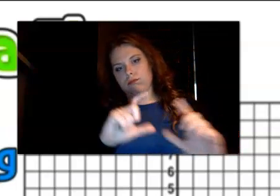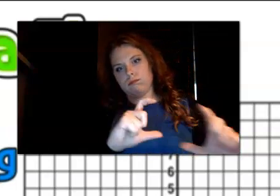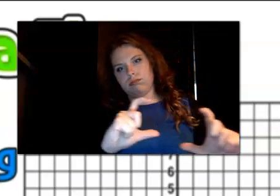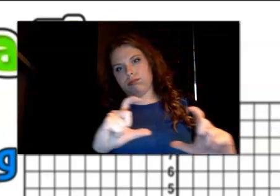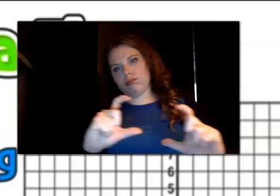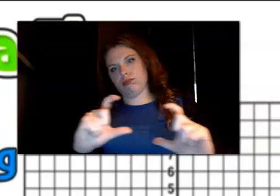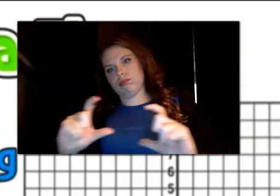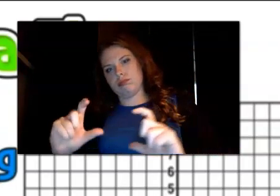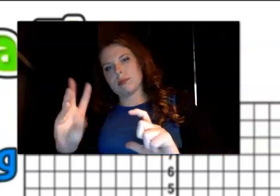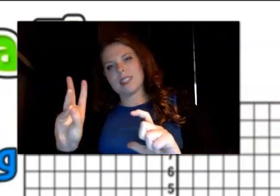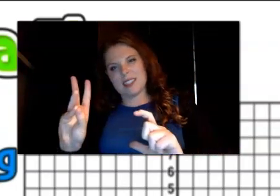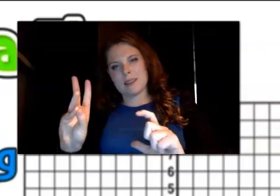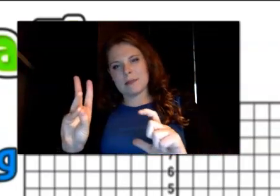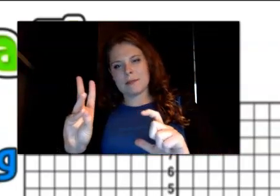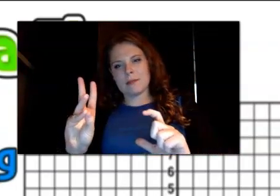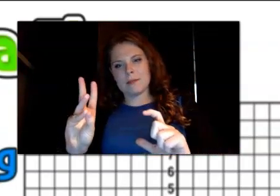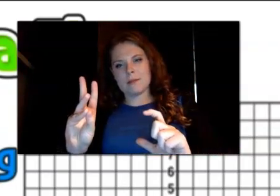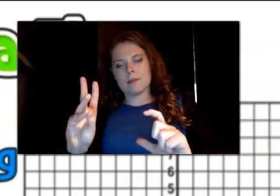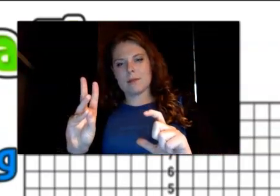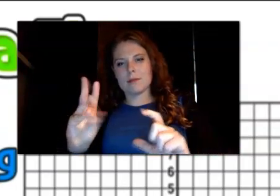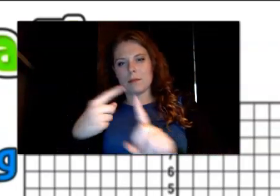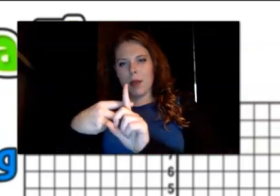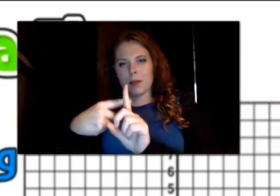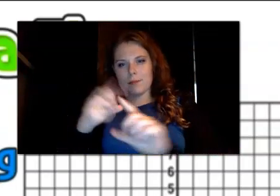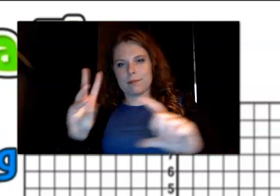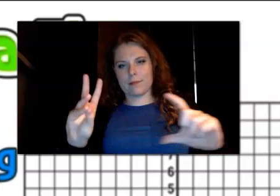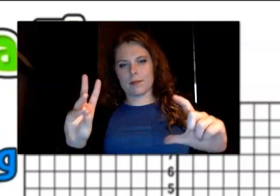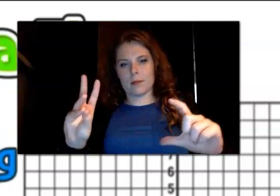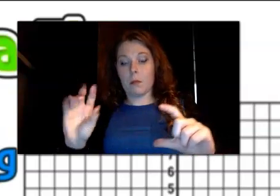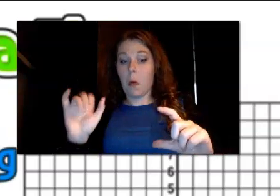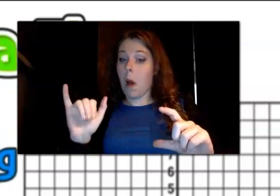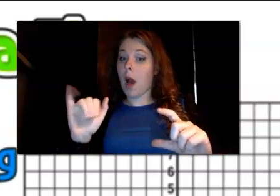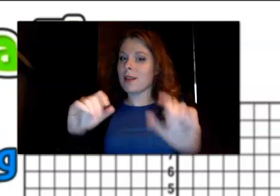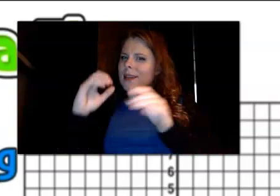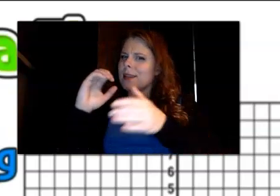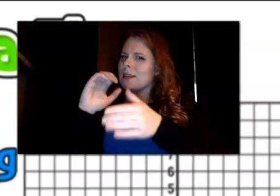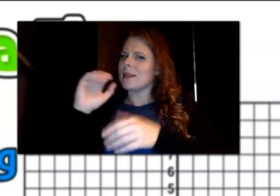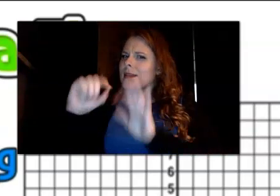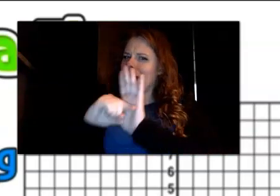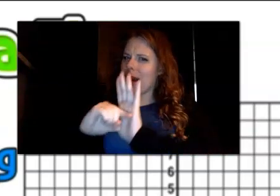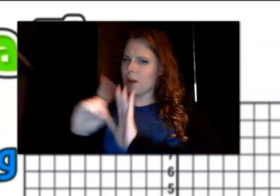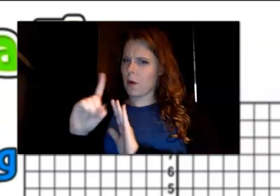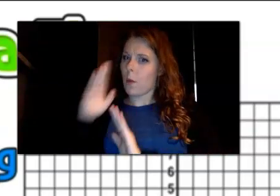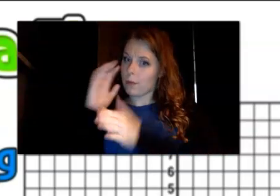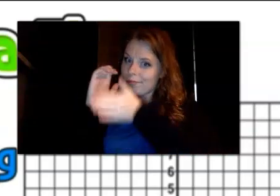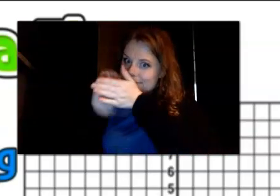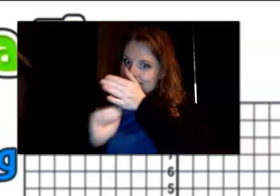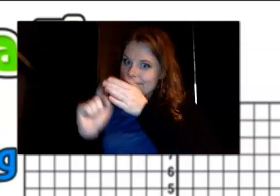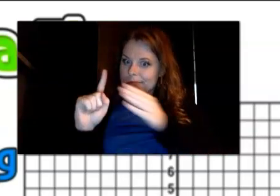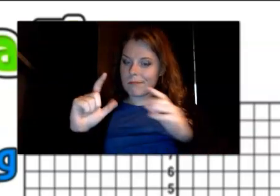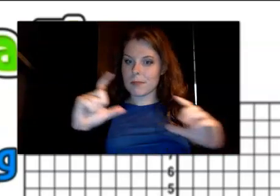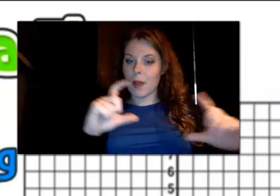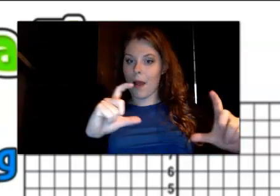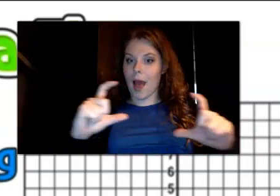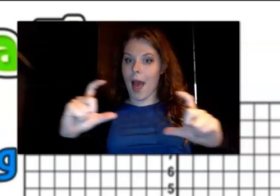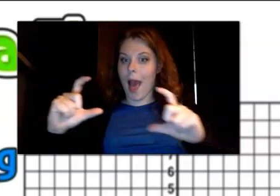right horizontally along the x-axis. Next is the y value of -1. We are going to subtract 1 from all of the